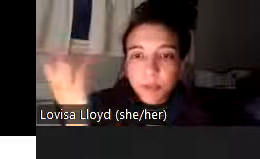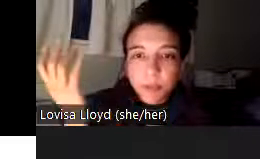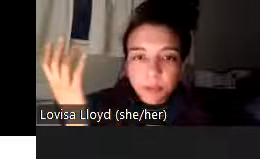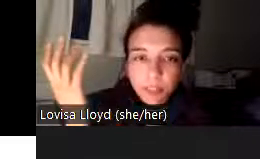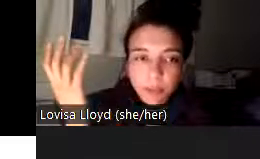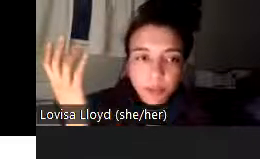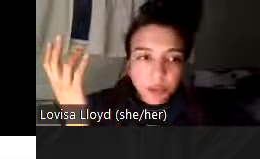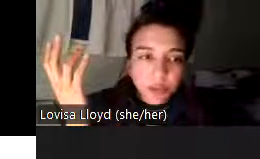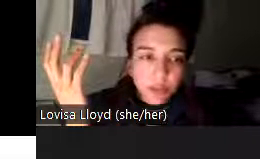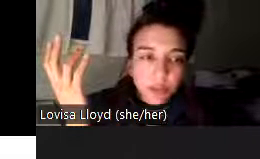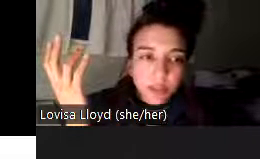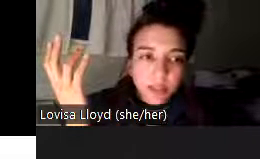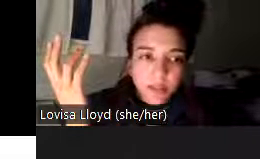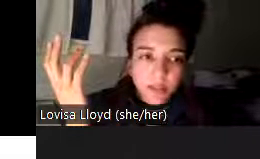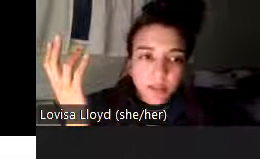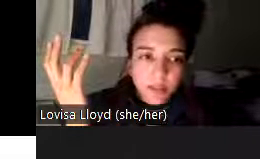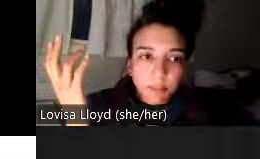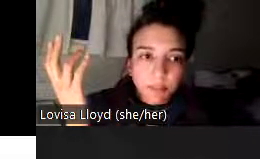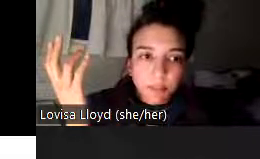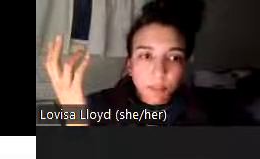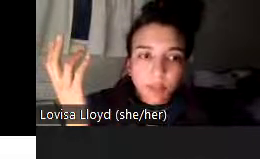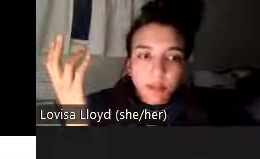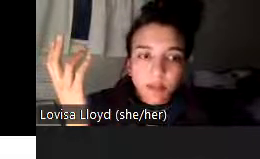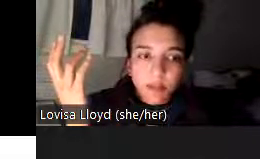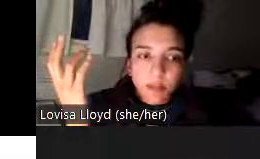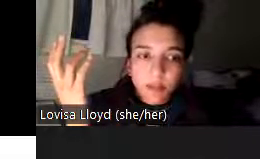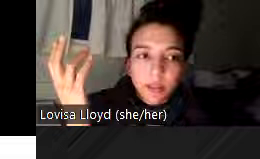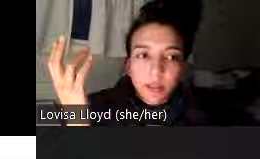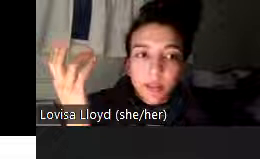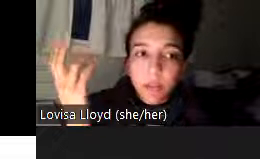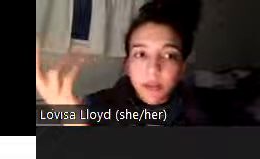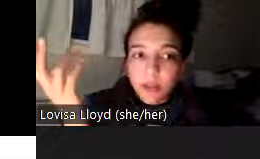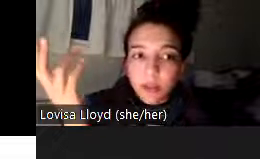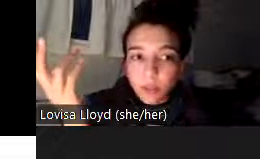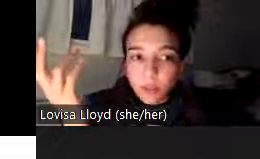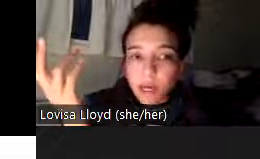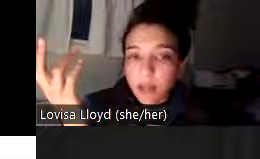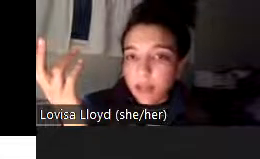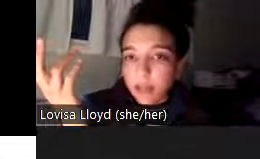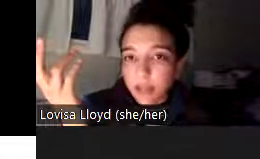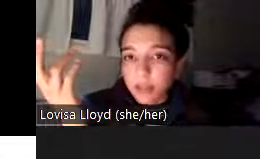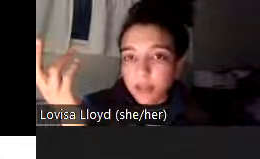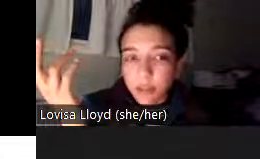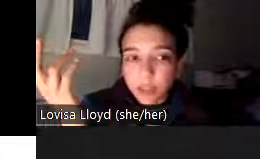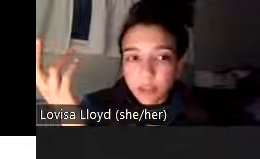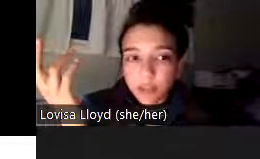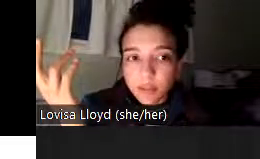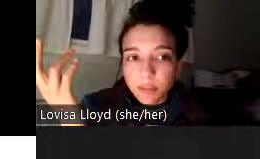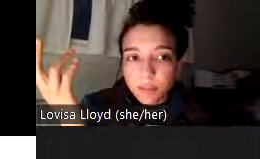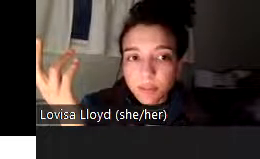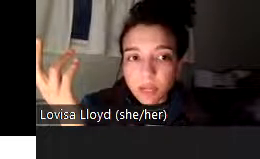what if I proposed language along the lines of we commit that we will not cast the